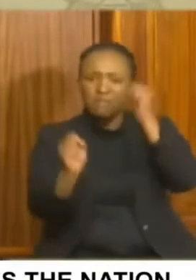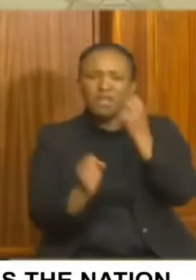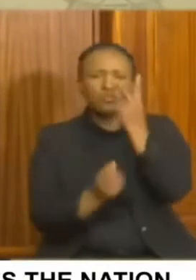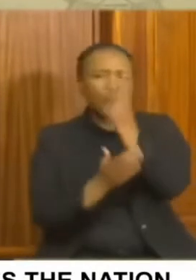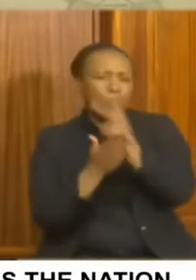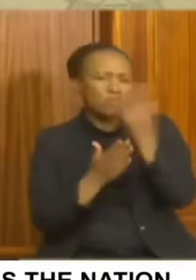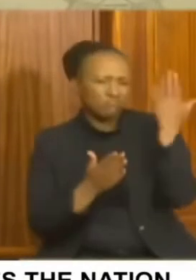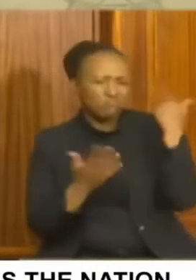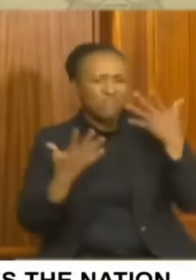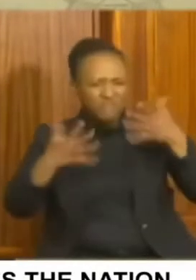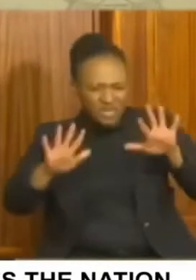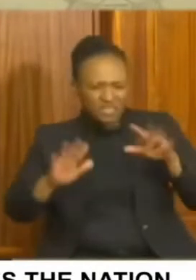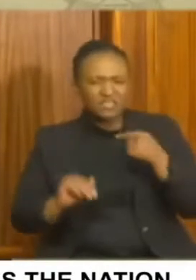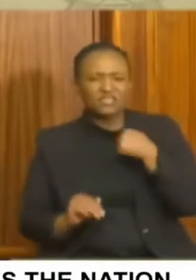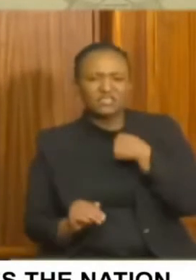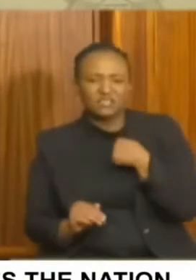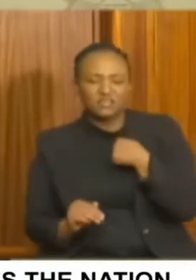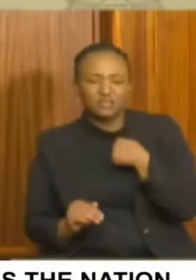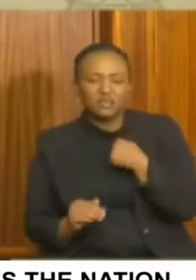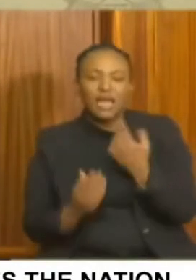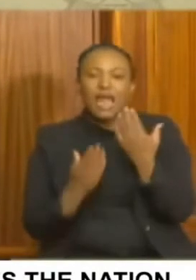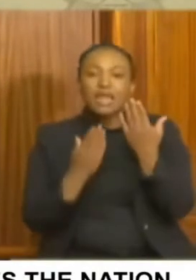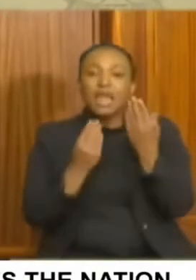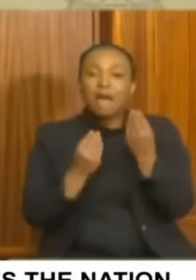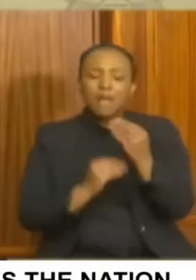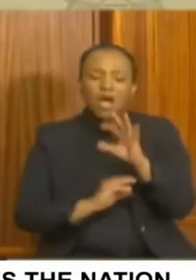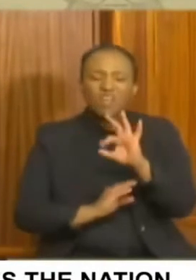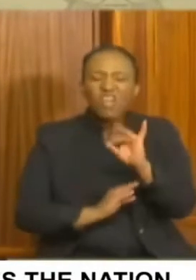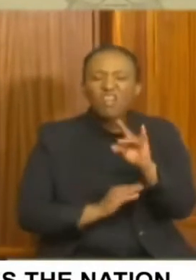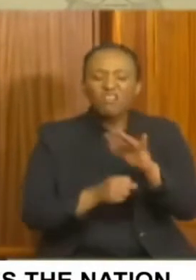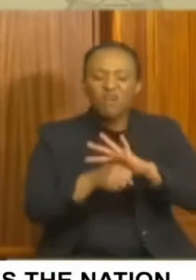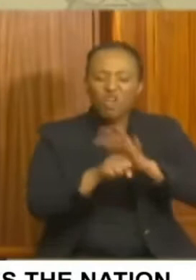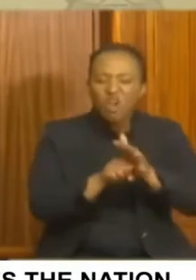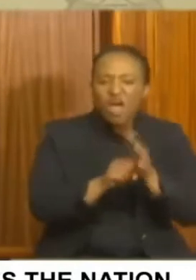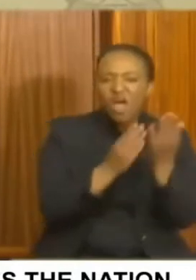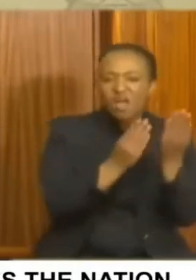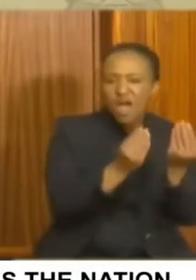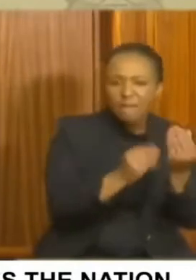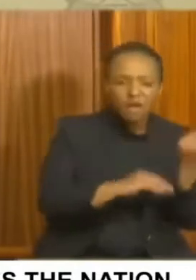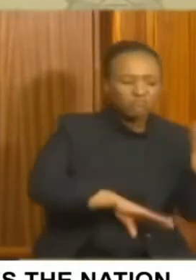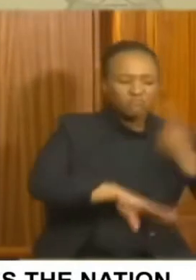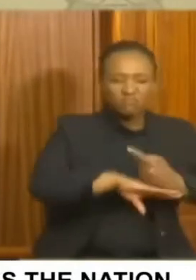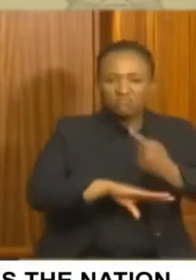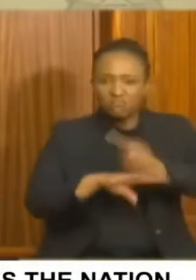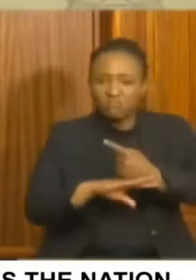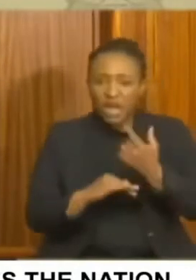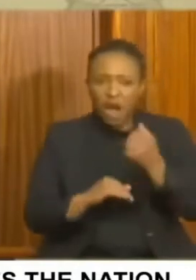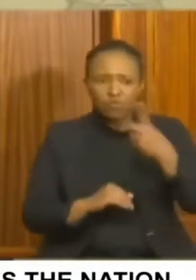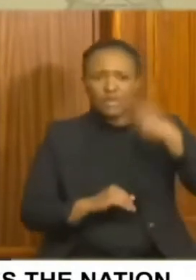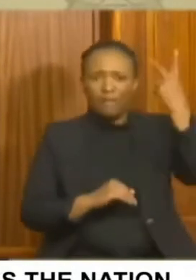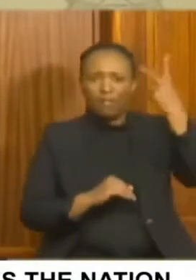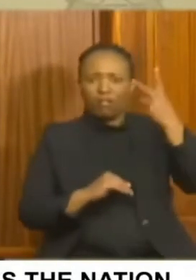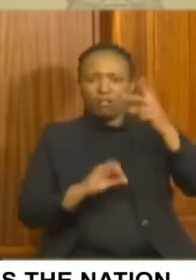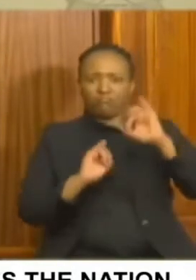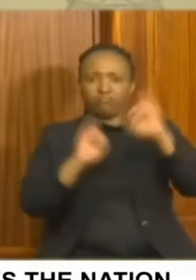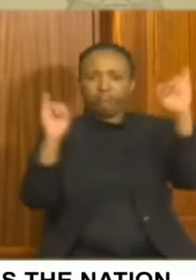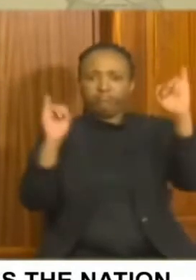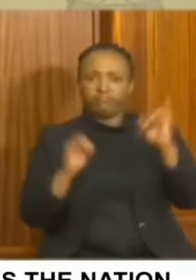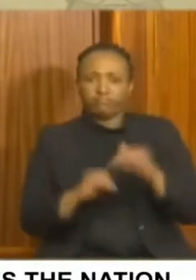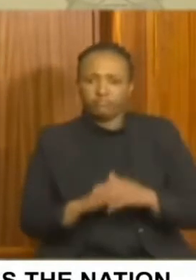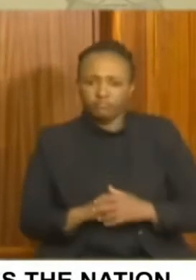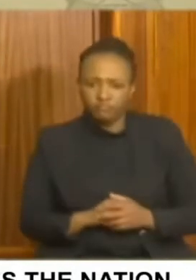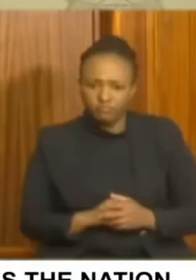ago. Has it been that recently? The number of daily new infections has doubled.